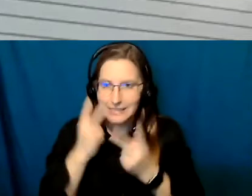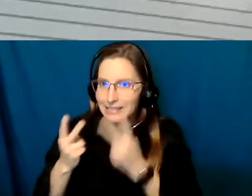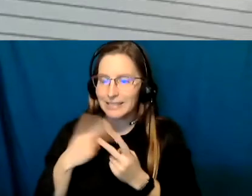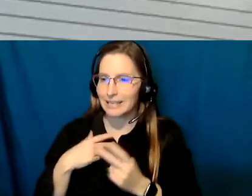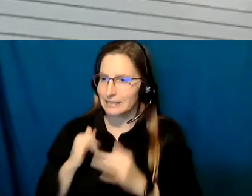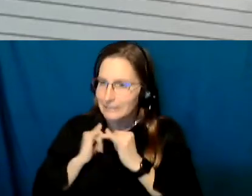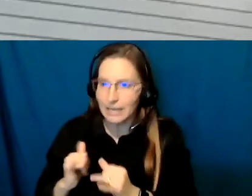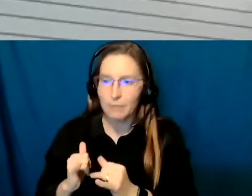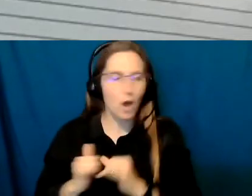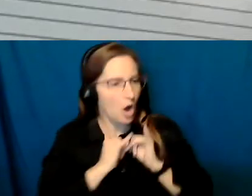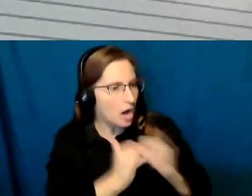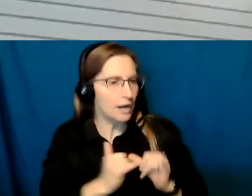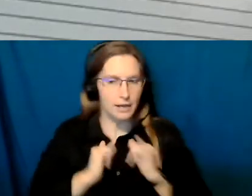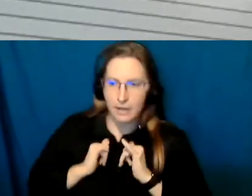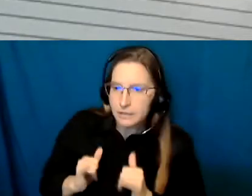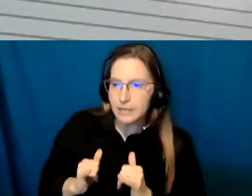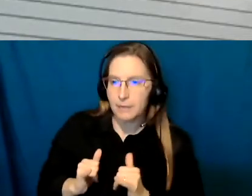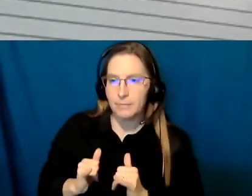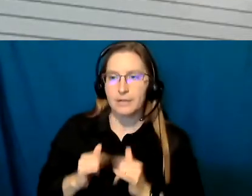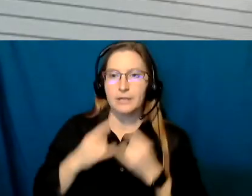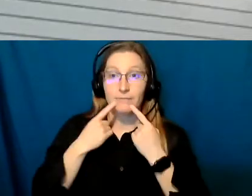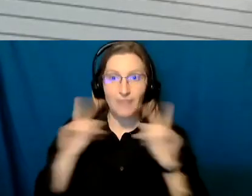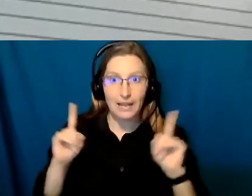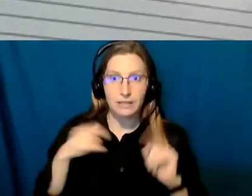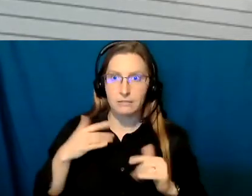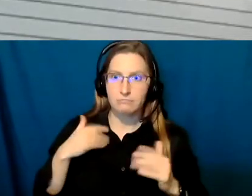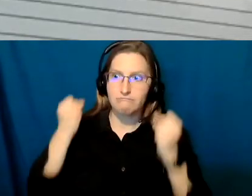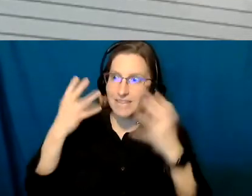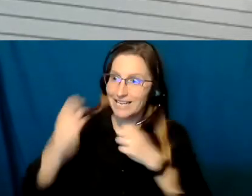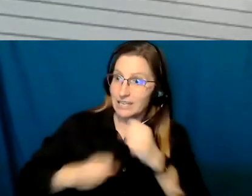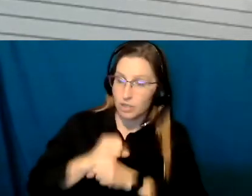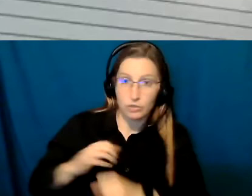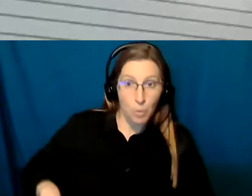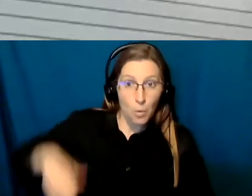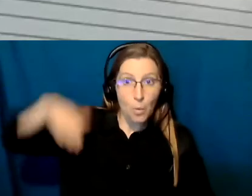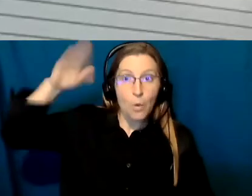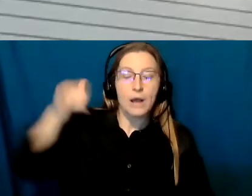in common, and to finally, after all those years, share